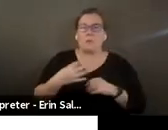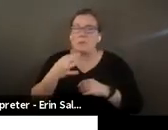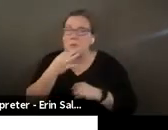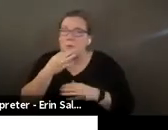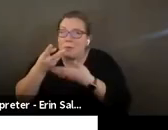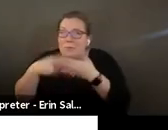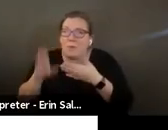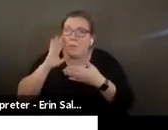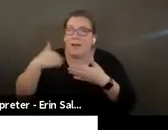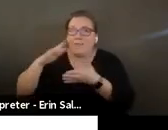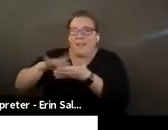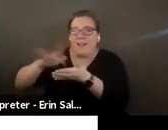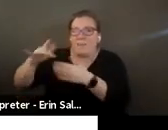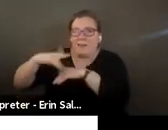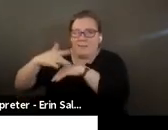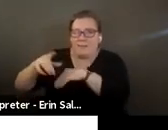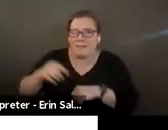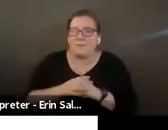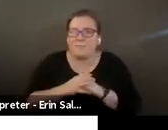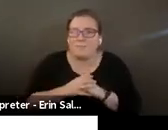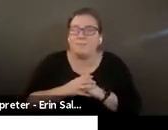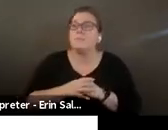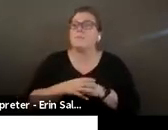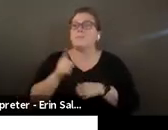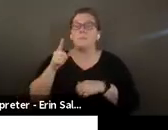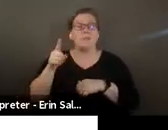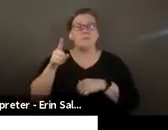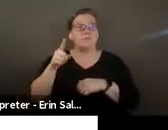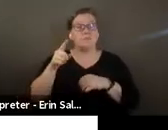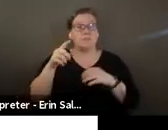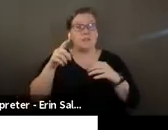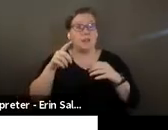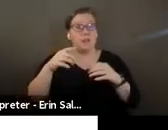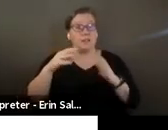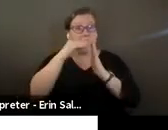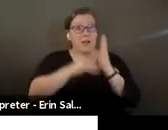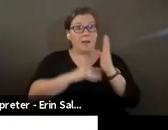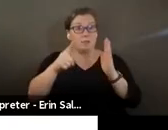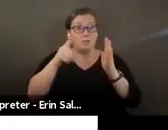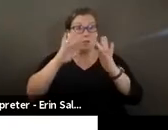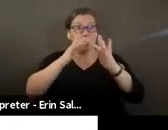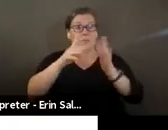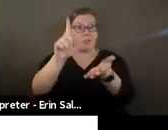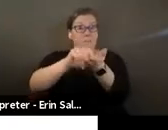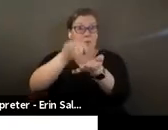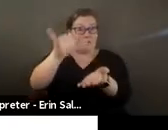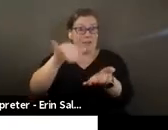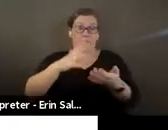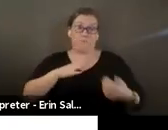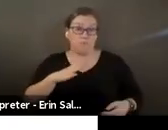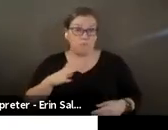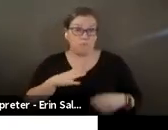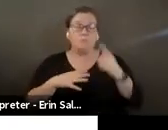It is absolutely fine for you to print those applications off of our website. That is why they are there. But if you would like to